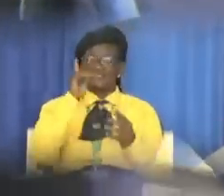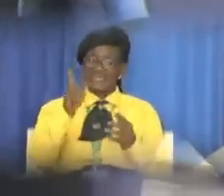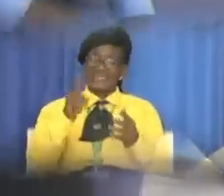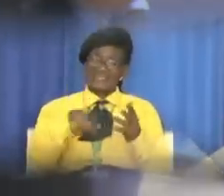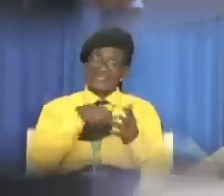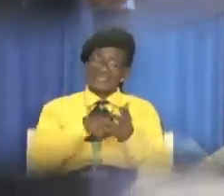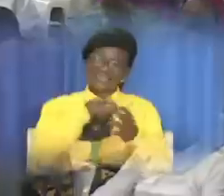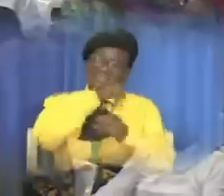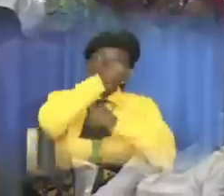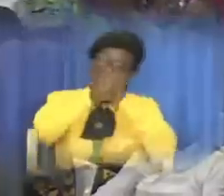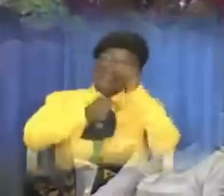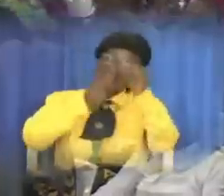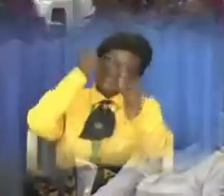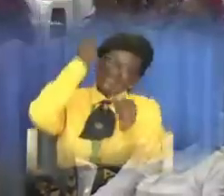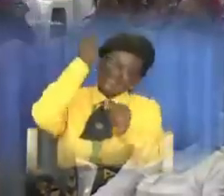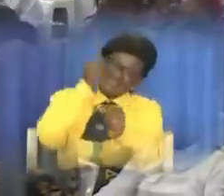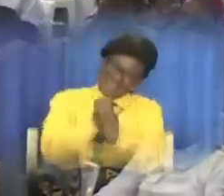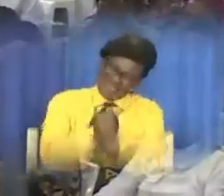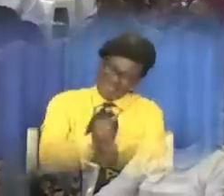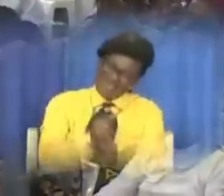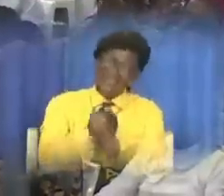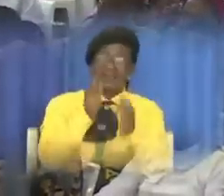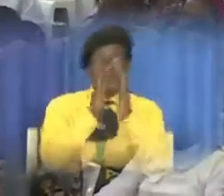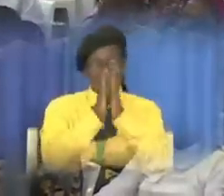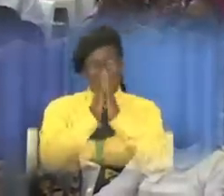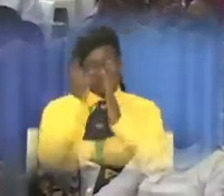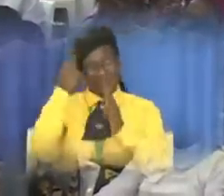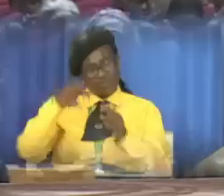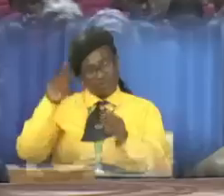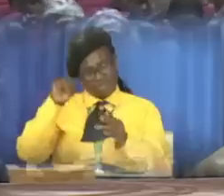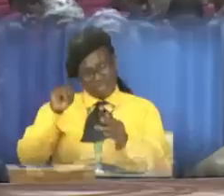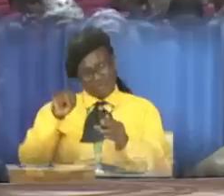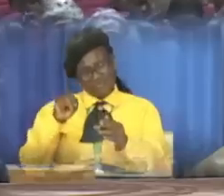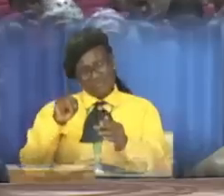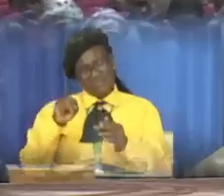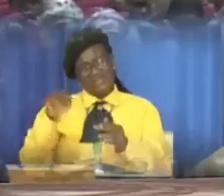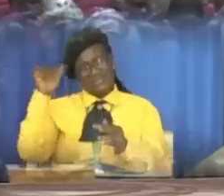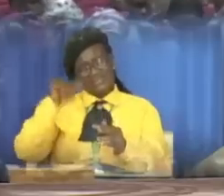need divine intervention in their lives.